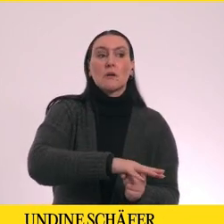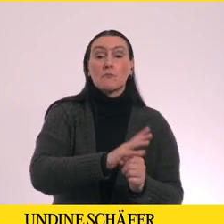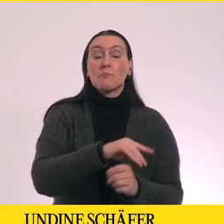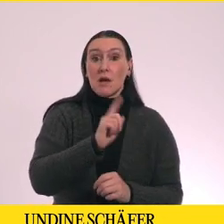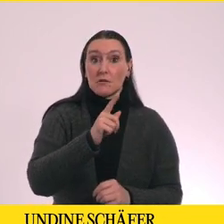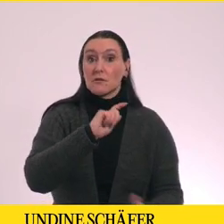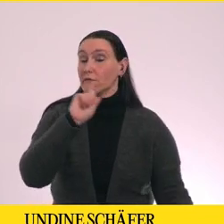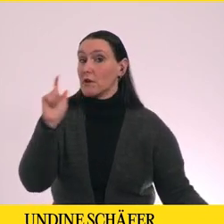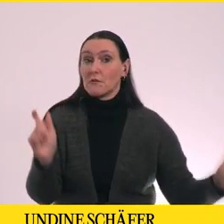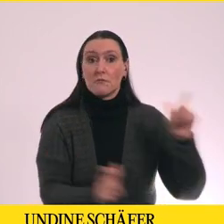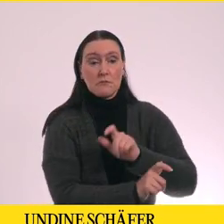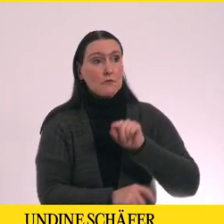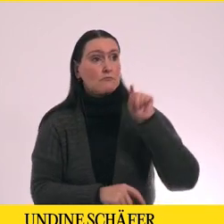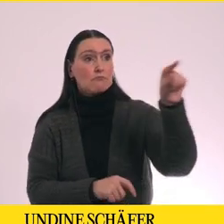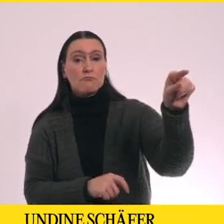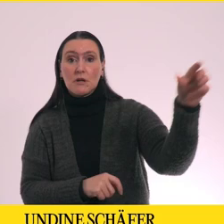so to get